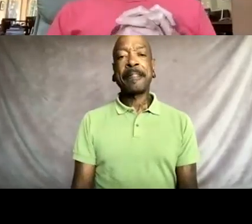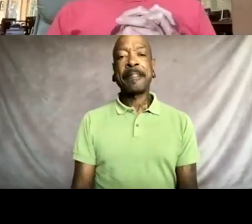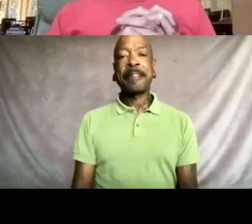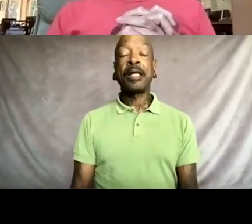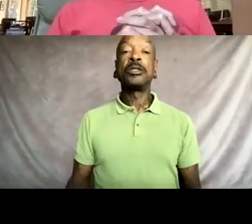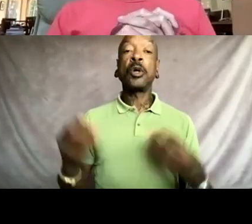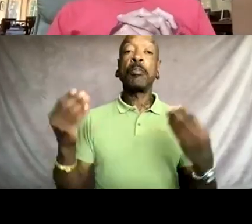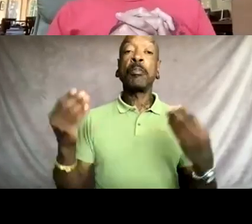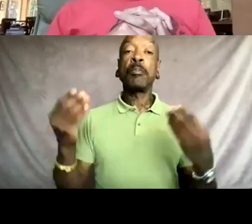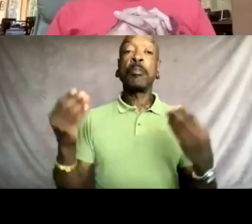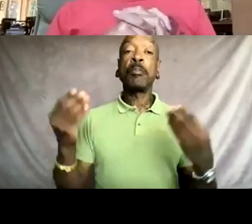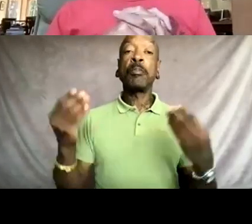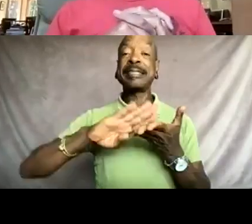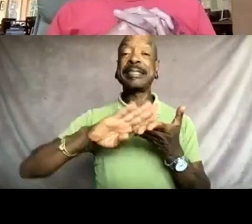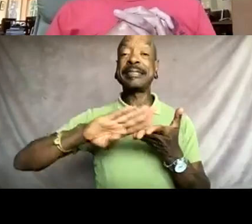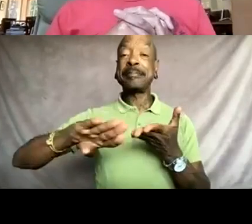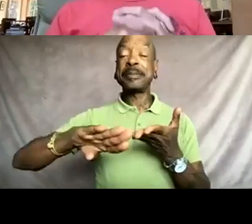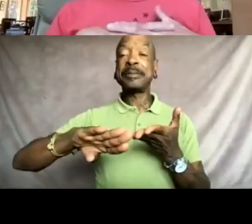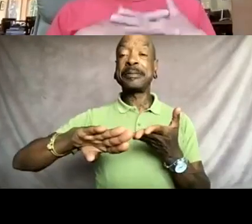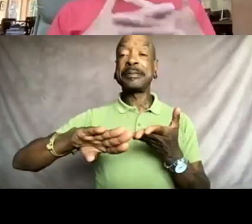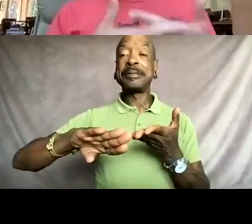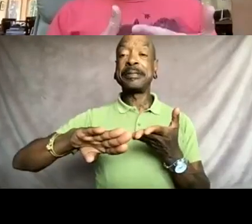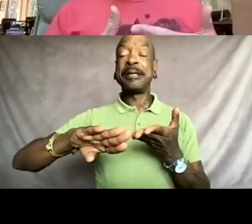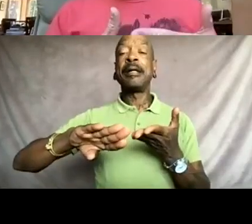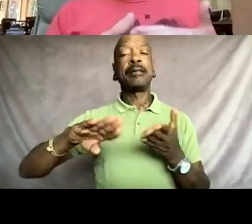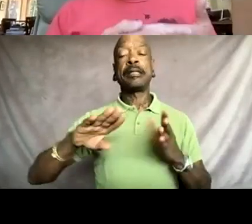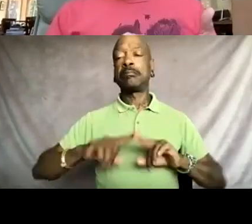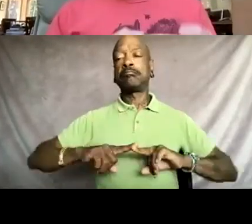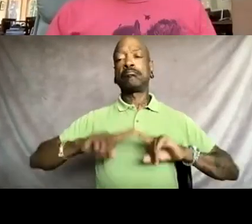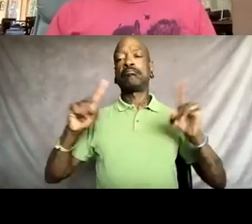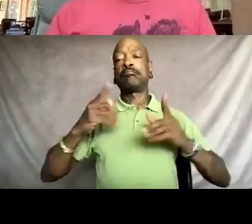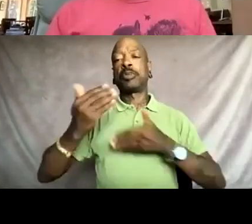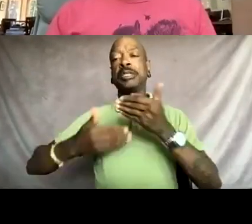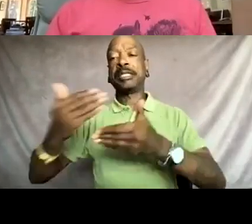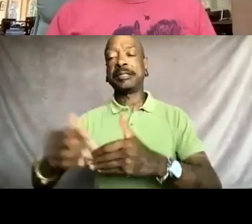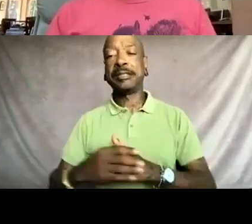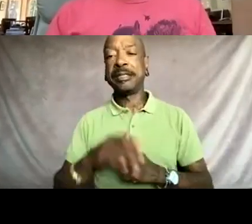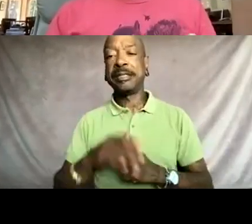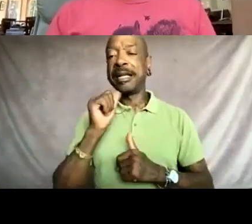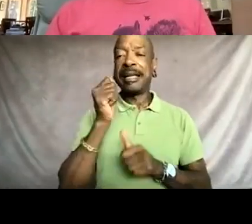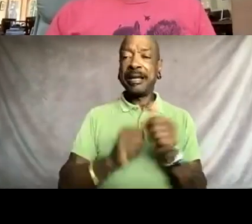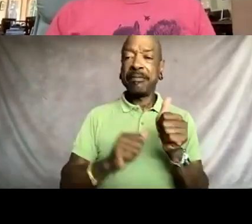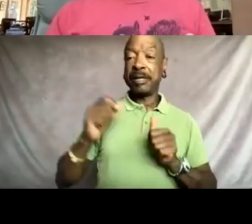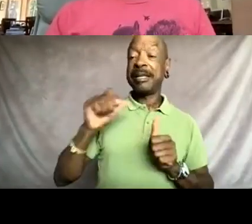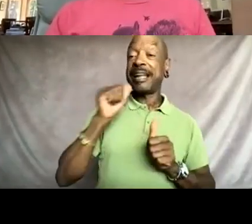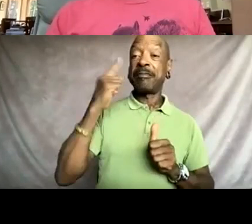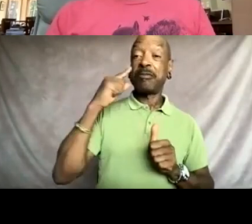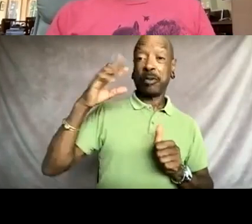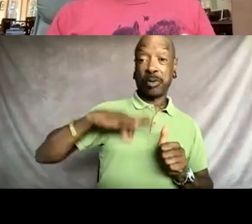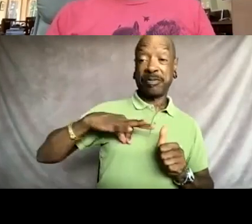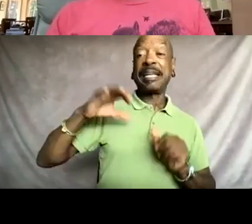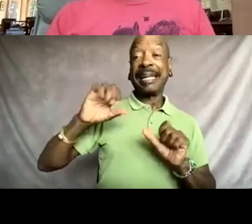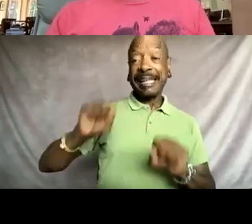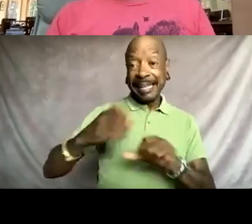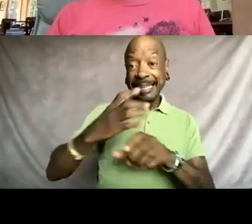tax exemption is a whole other process, and not every nonprofit can get it. It really depends on how you're using